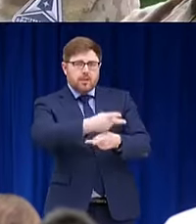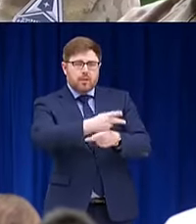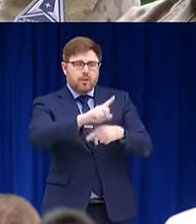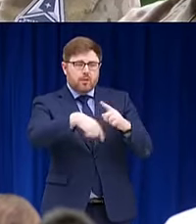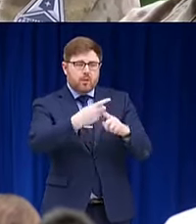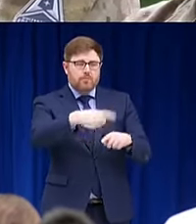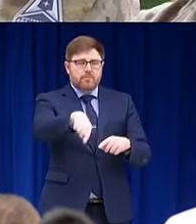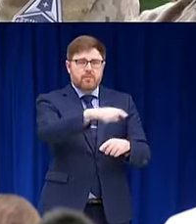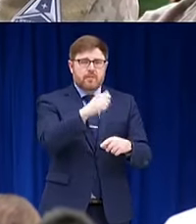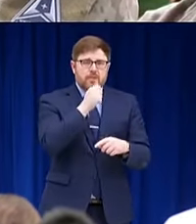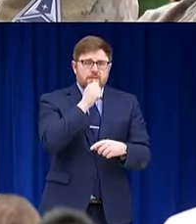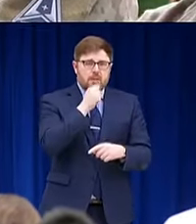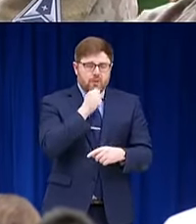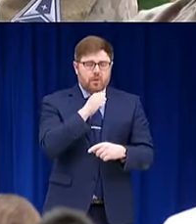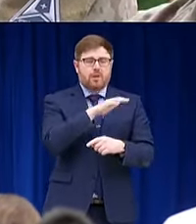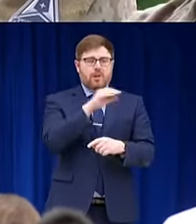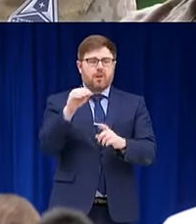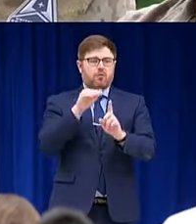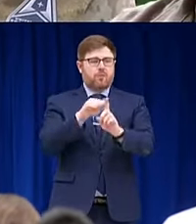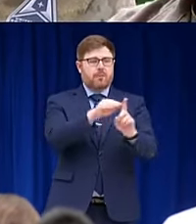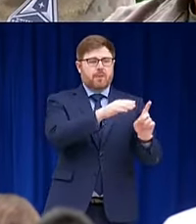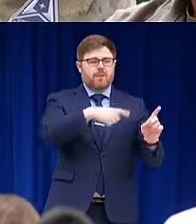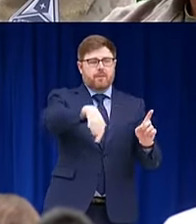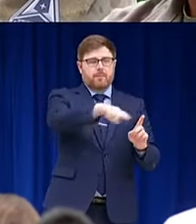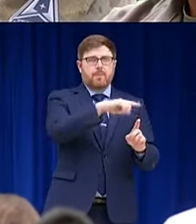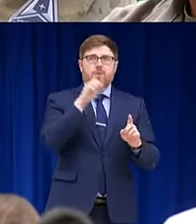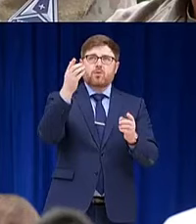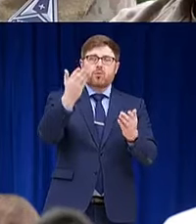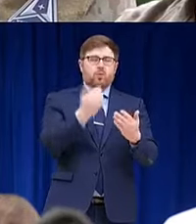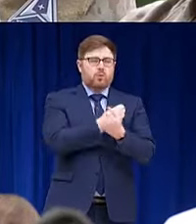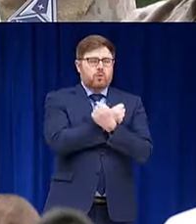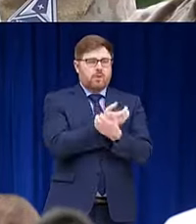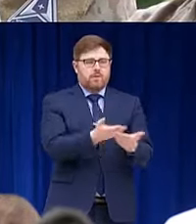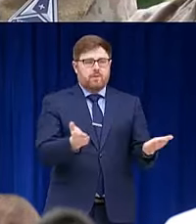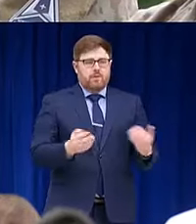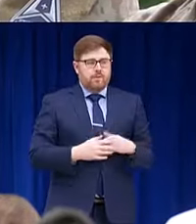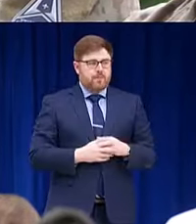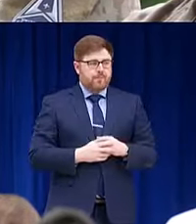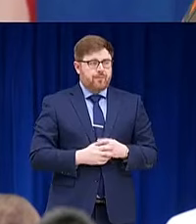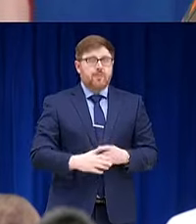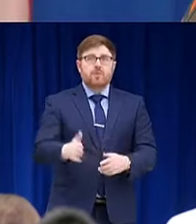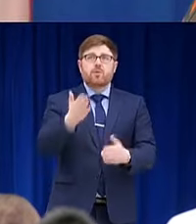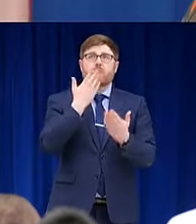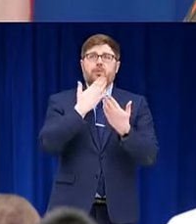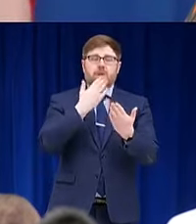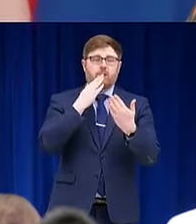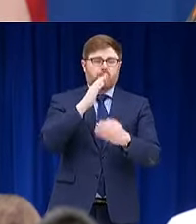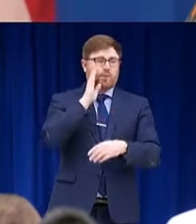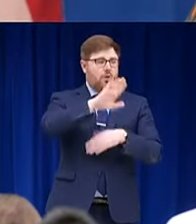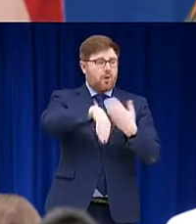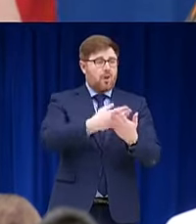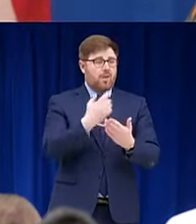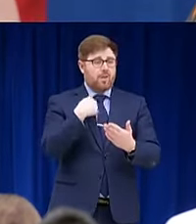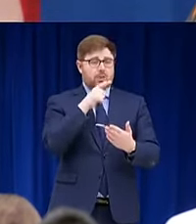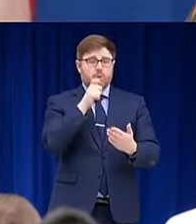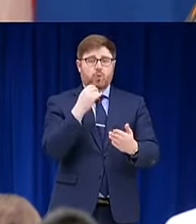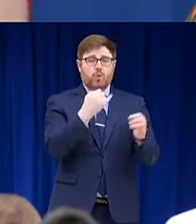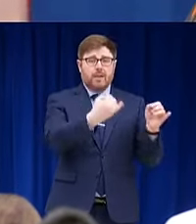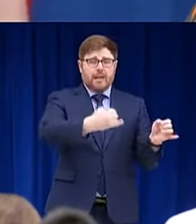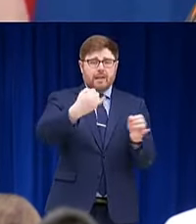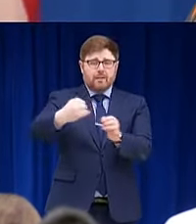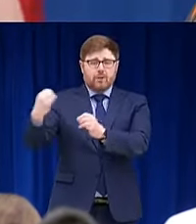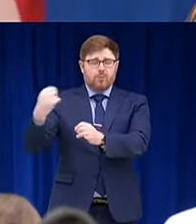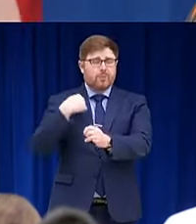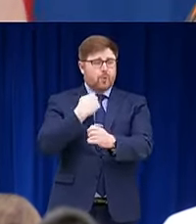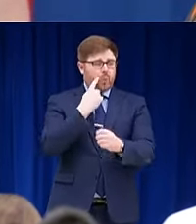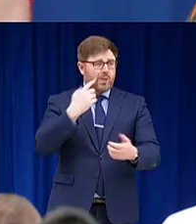beloved. Finally, Lord, thank you for our nation, where out of many we become one. Guide and